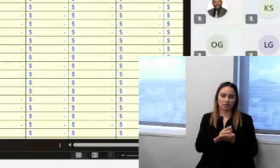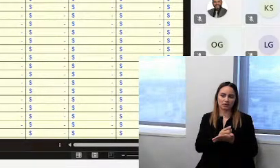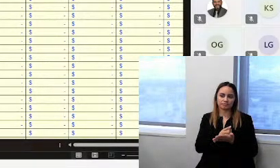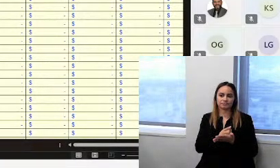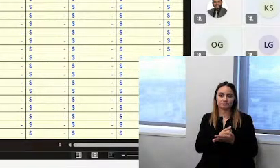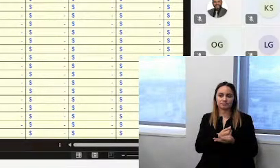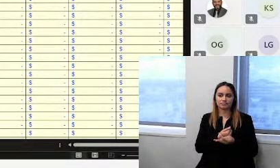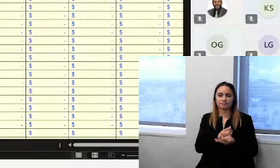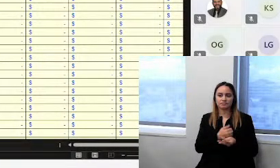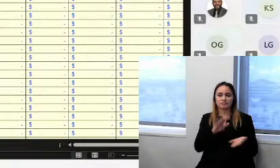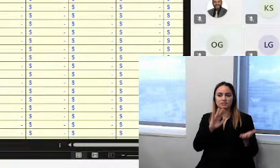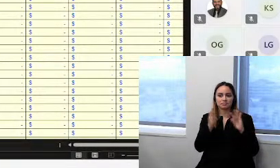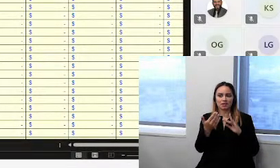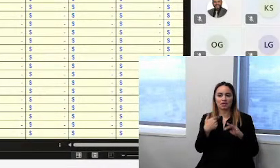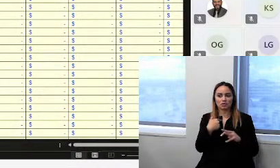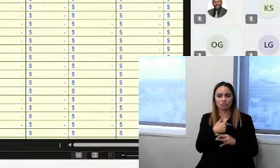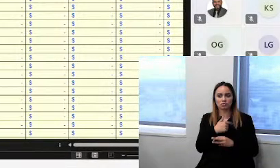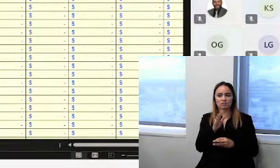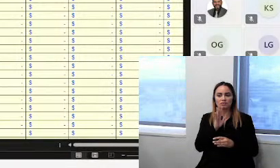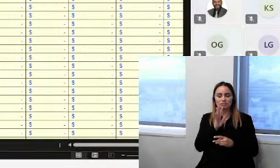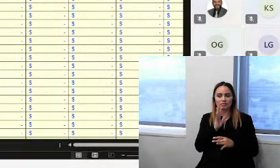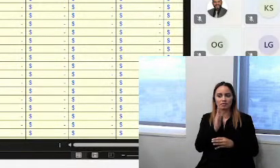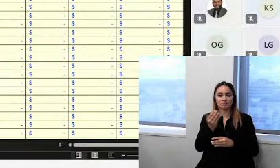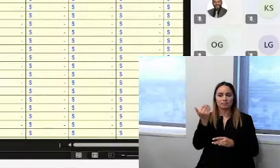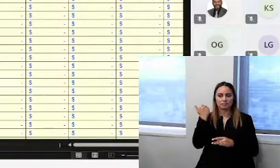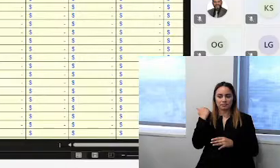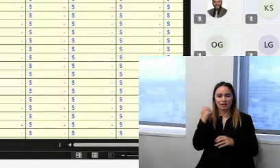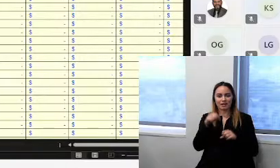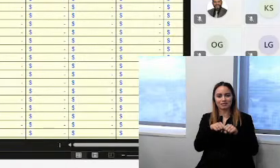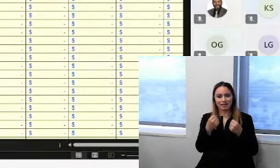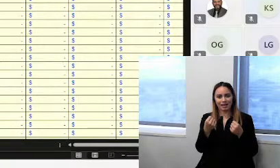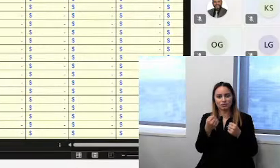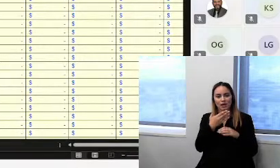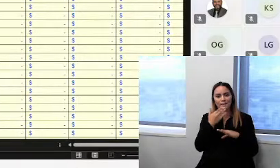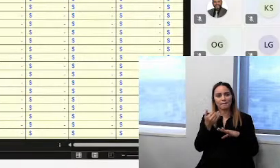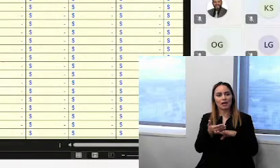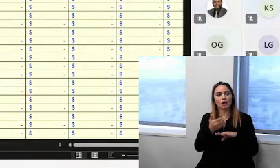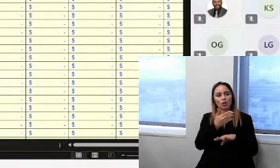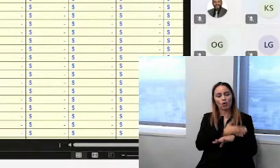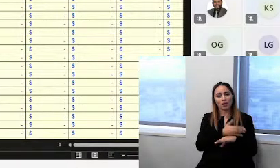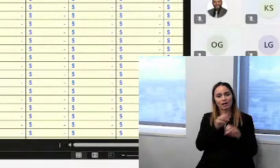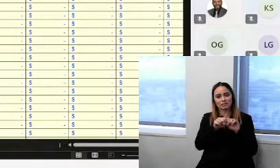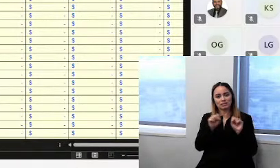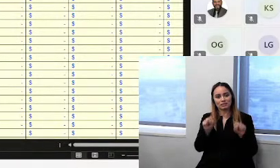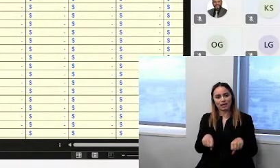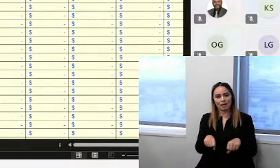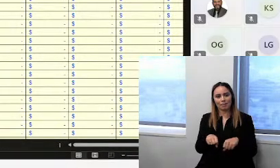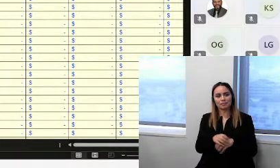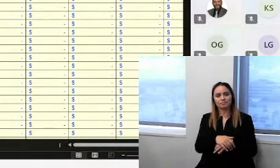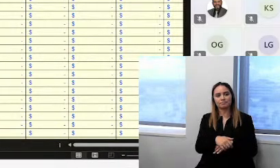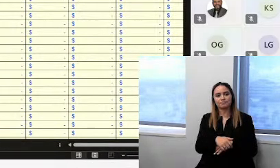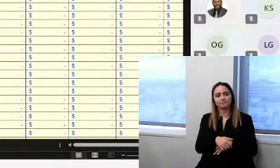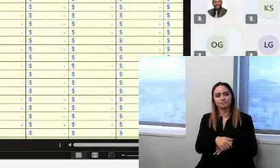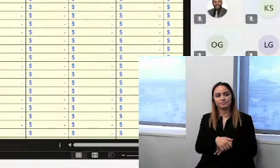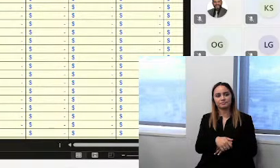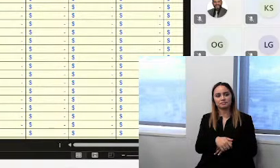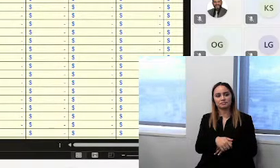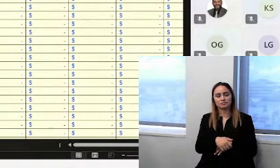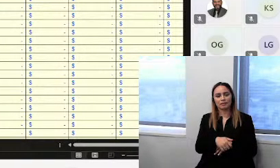we talked before the break regarding the improvement to the system, right? Yep.